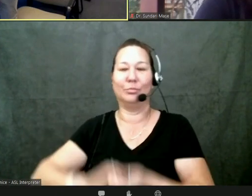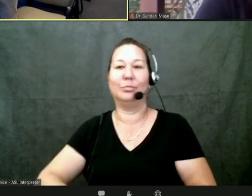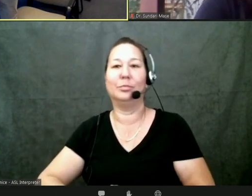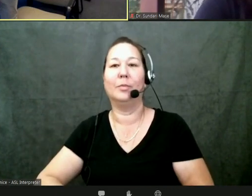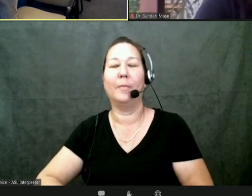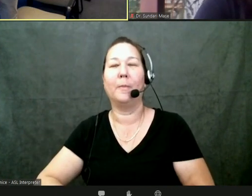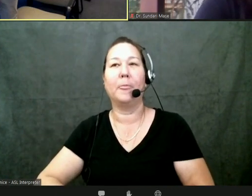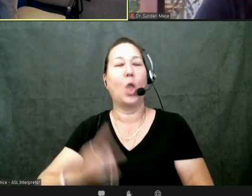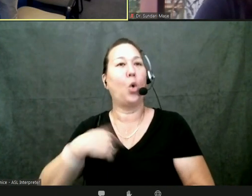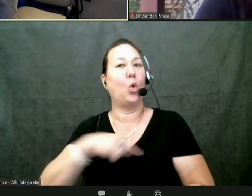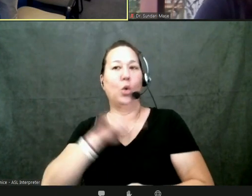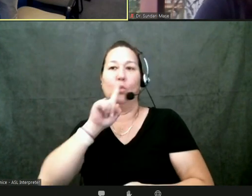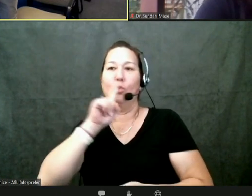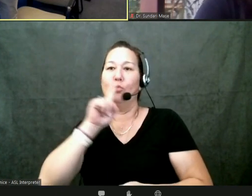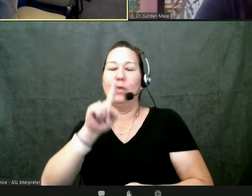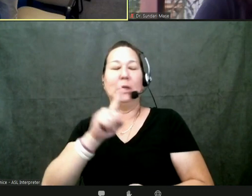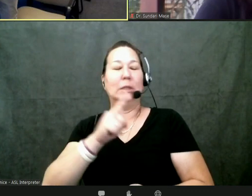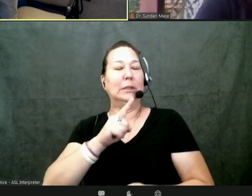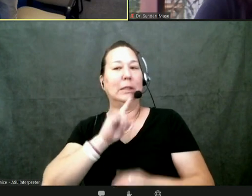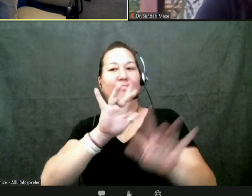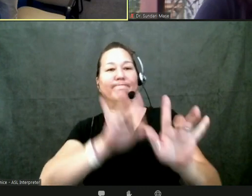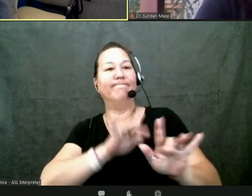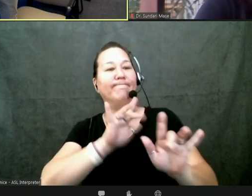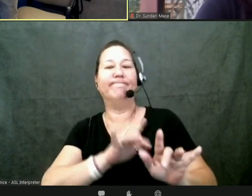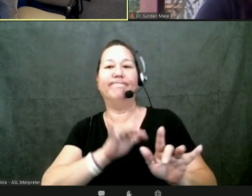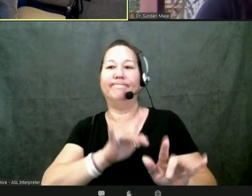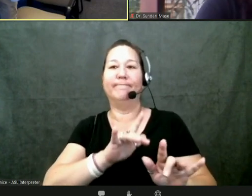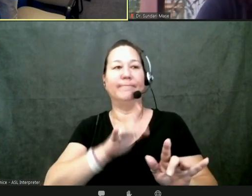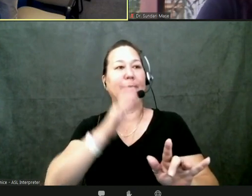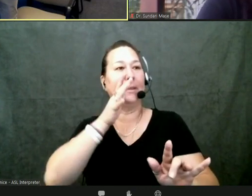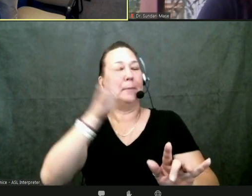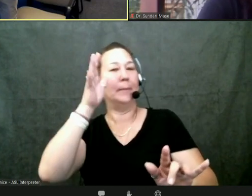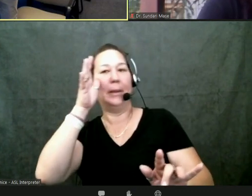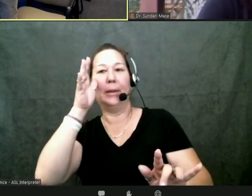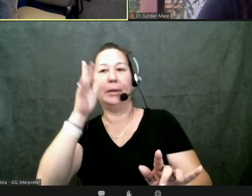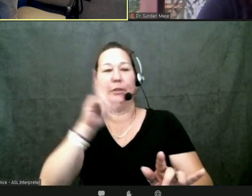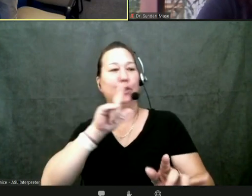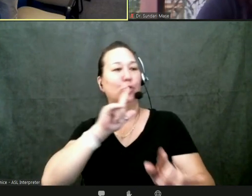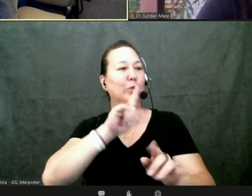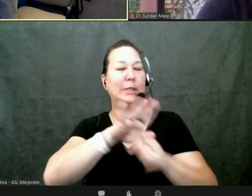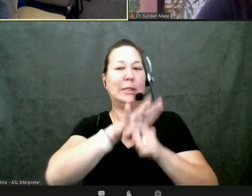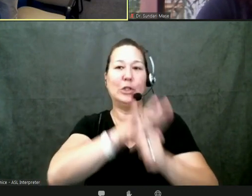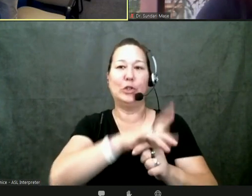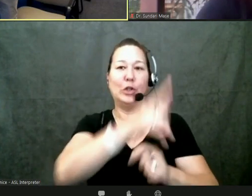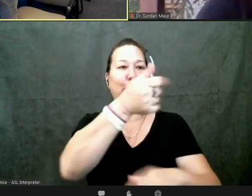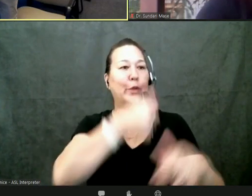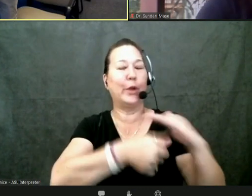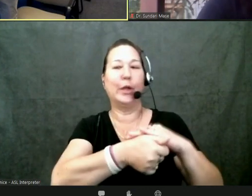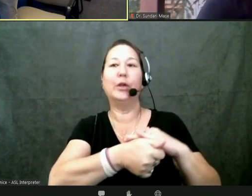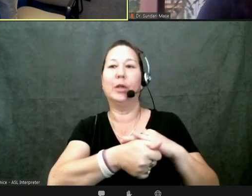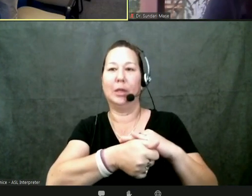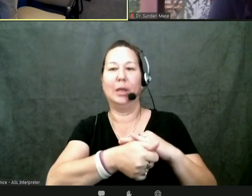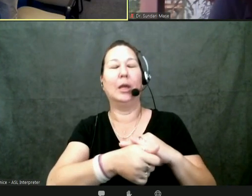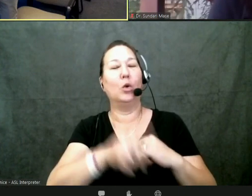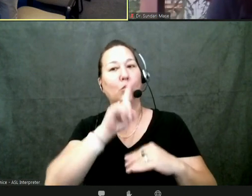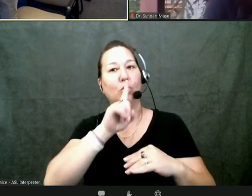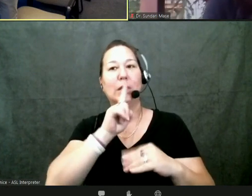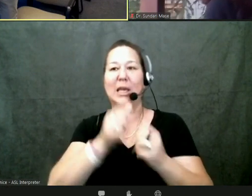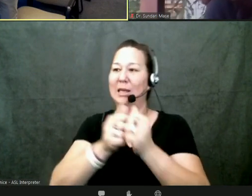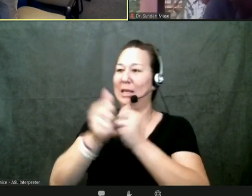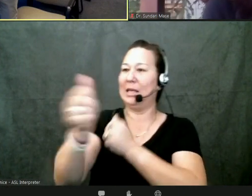empathetic and supportive of parents and the stress that they're under. We know that distance learning is challenging for